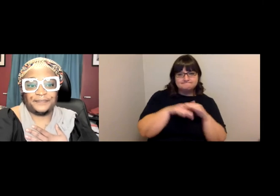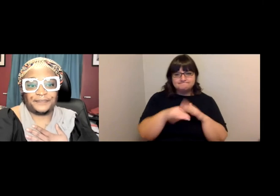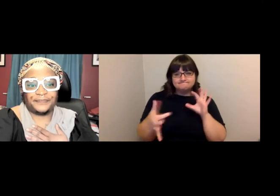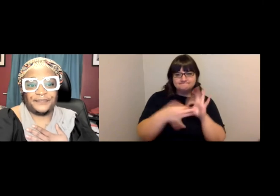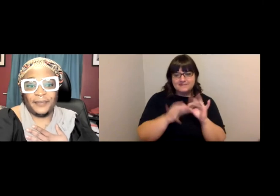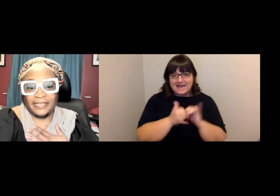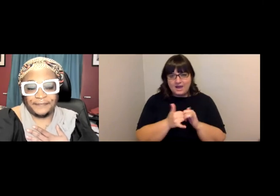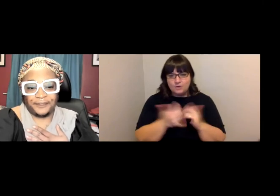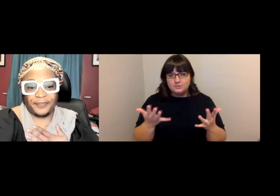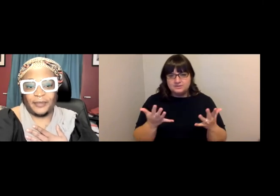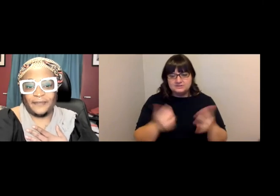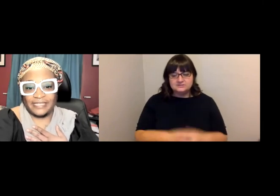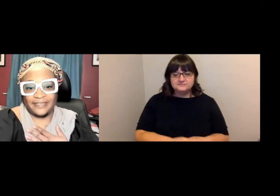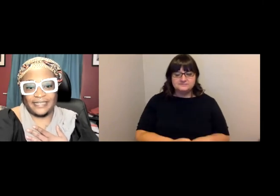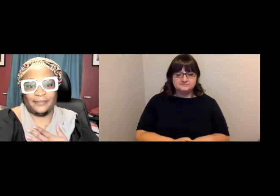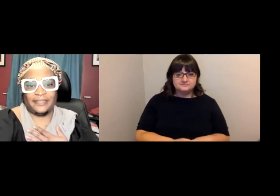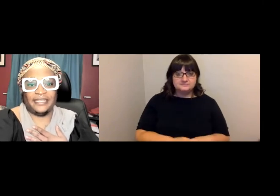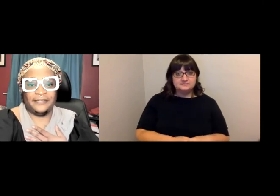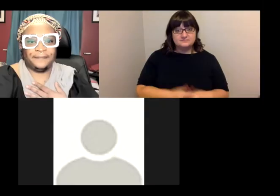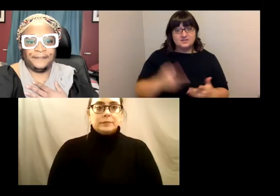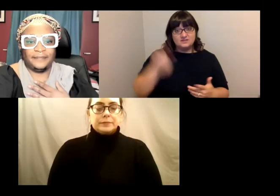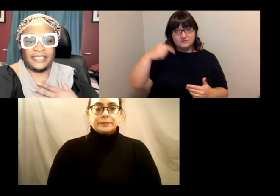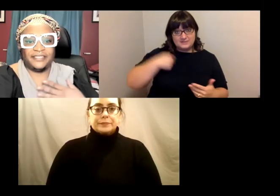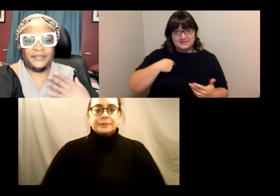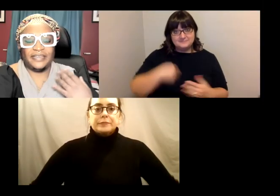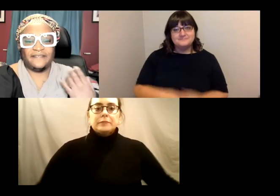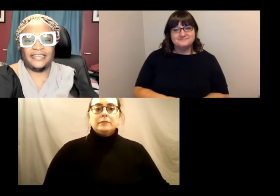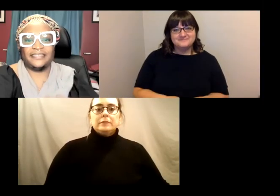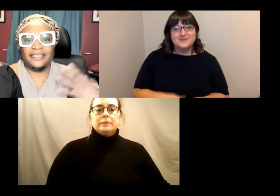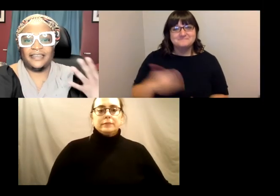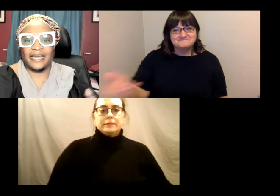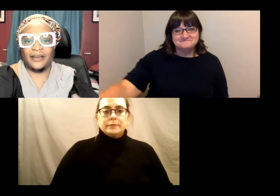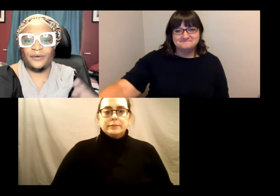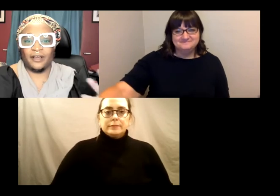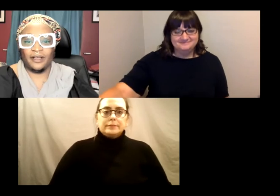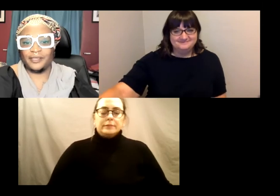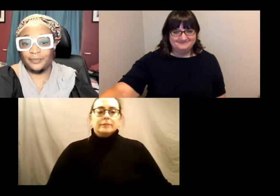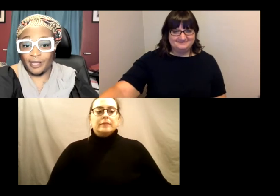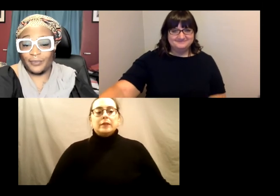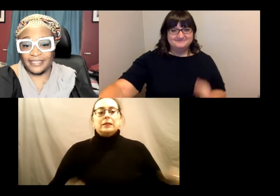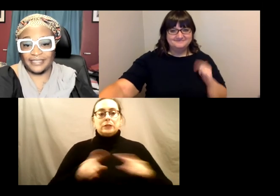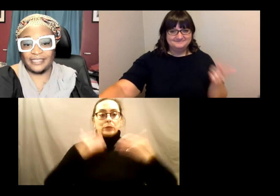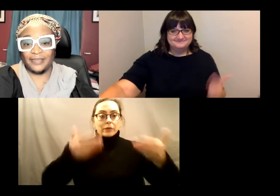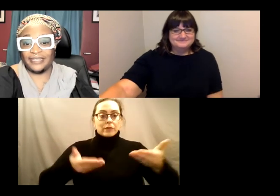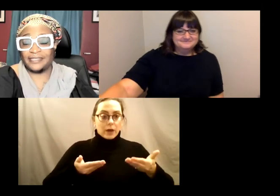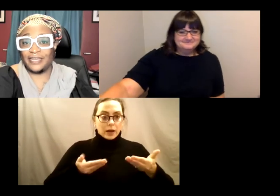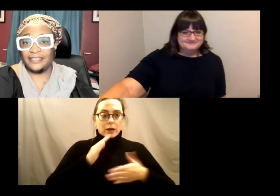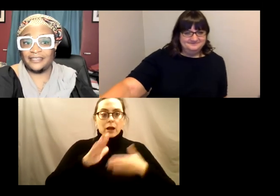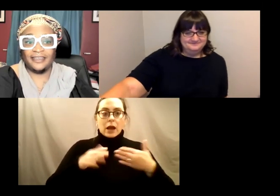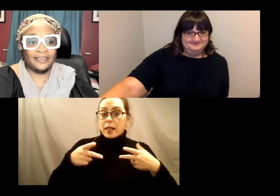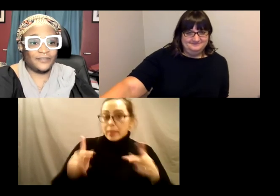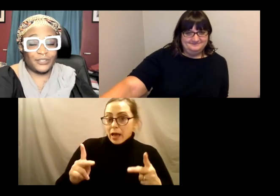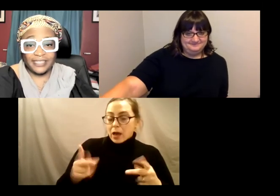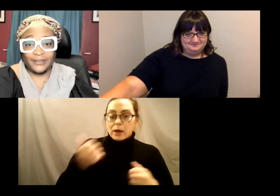So for me, the purpose of accessibility is to invite and allow all present to be in the